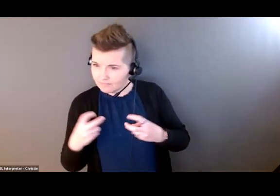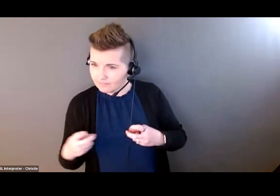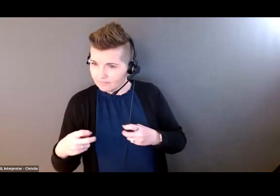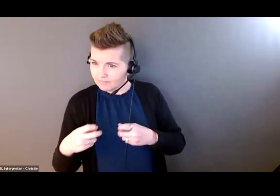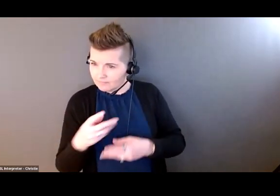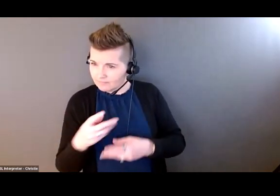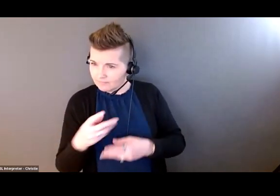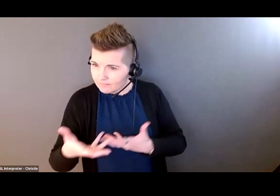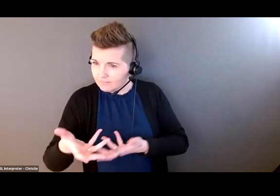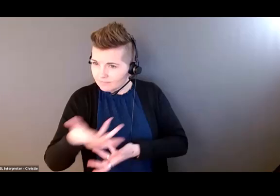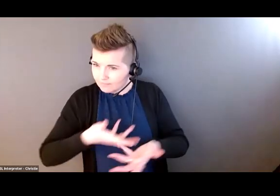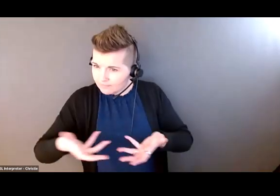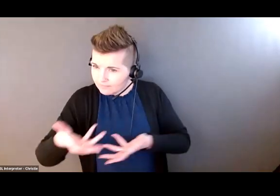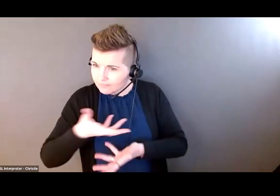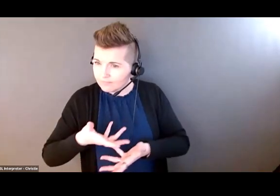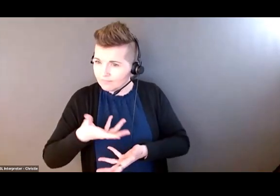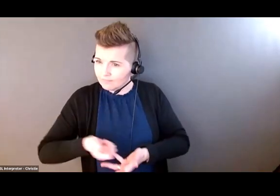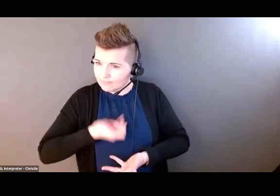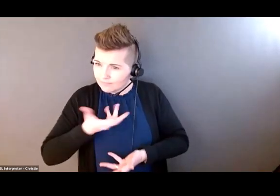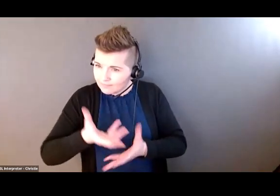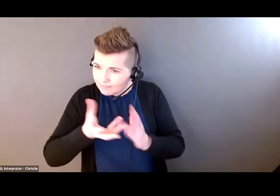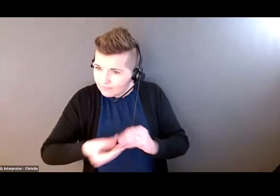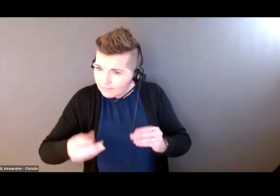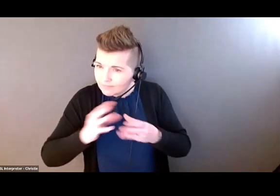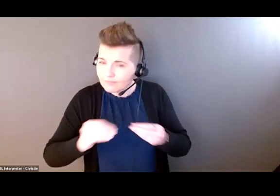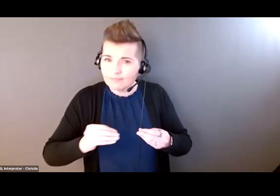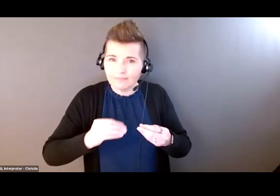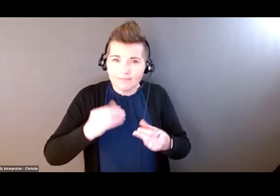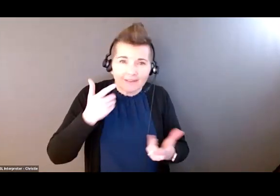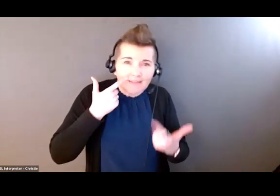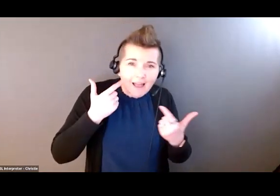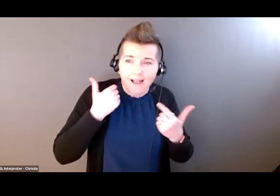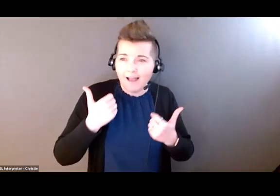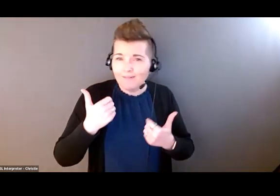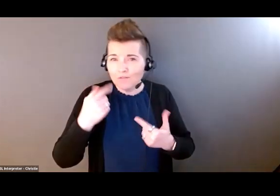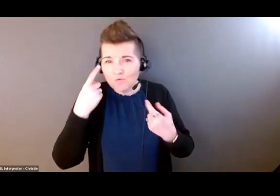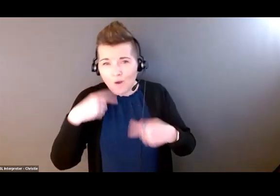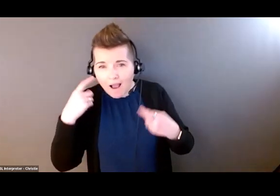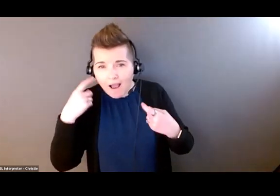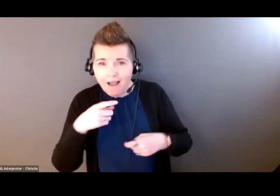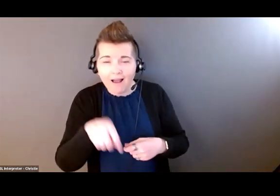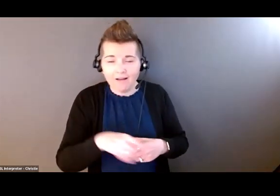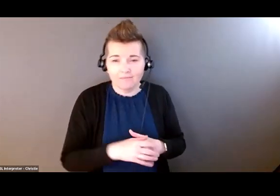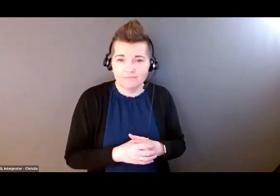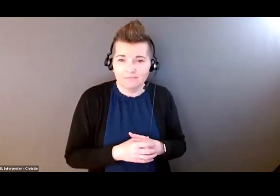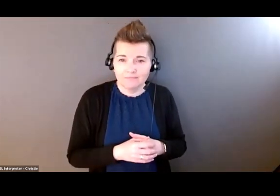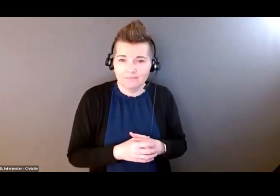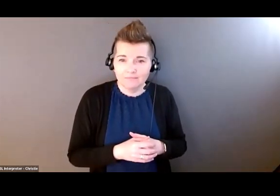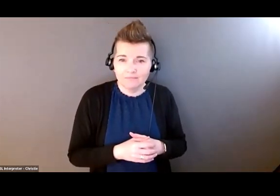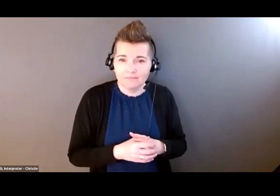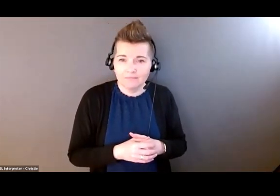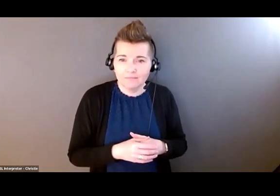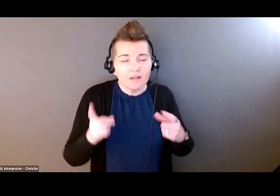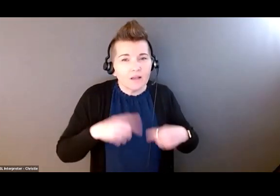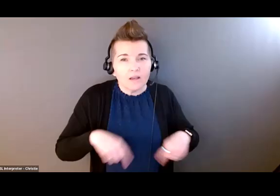We often found our need to talk, to reflect, to share stories, to laugh and to